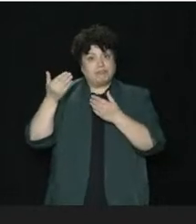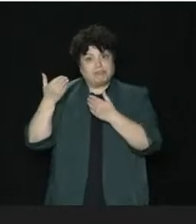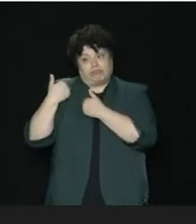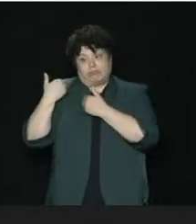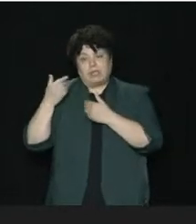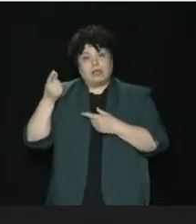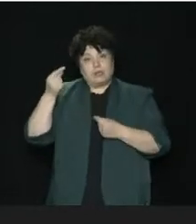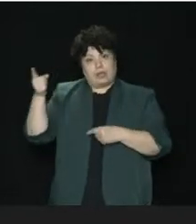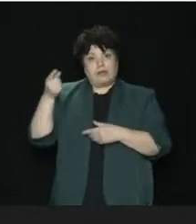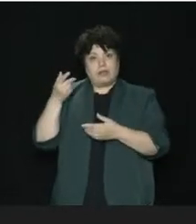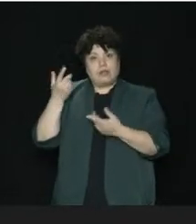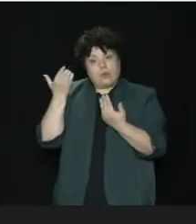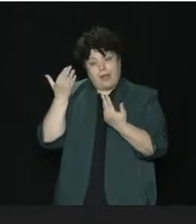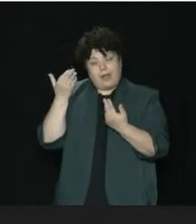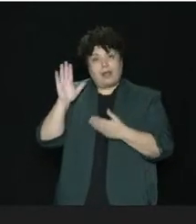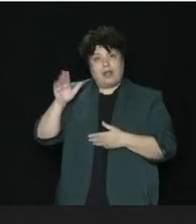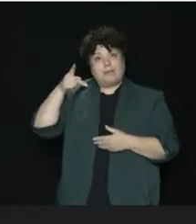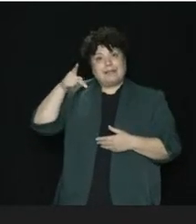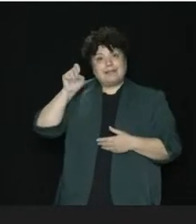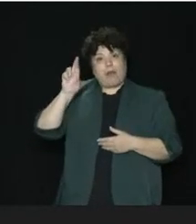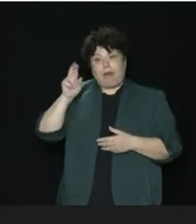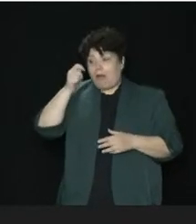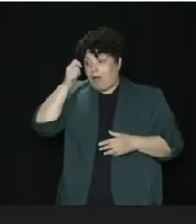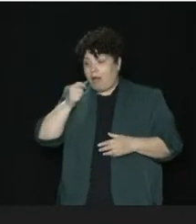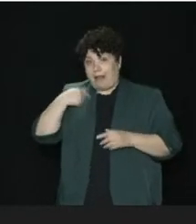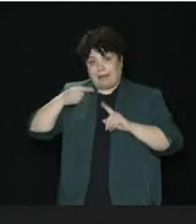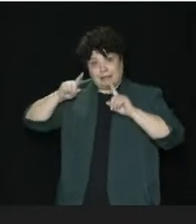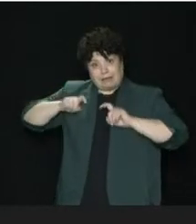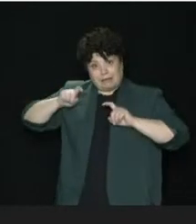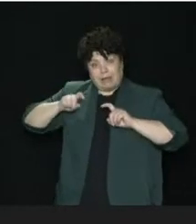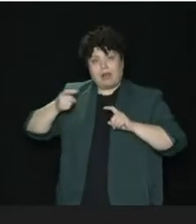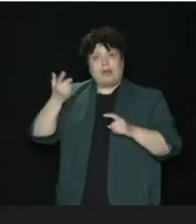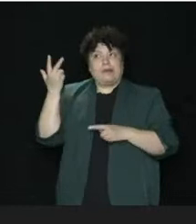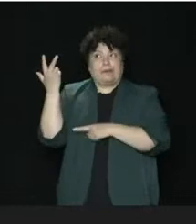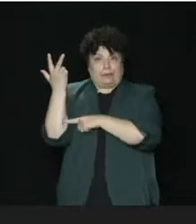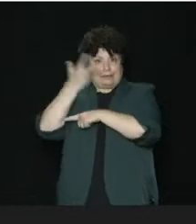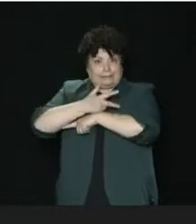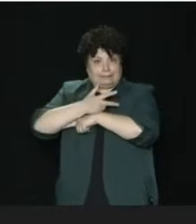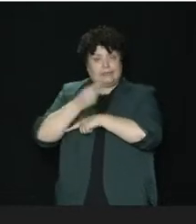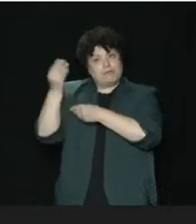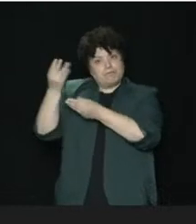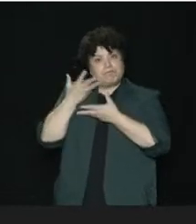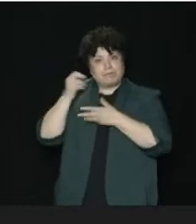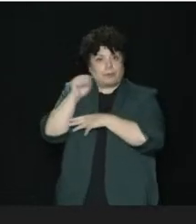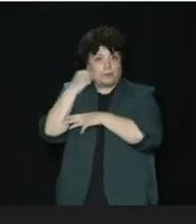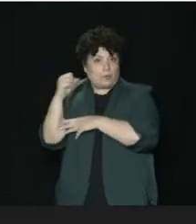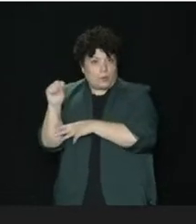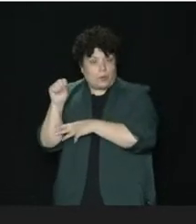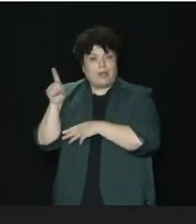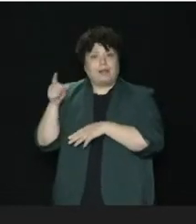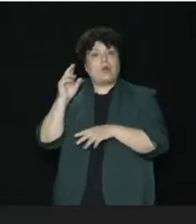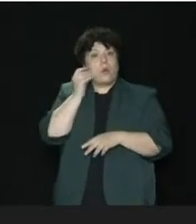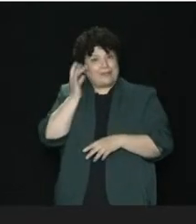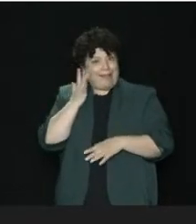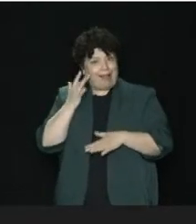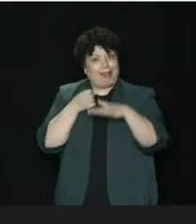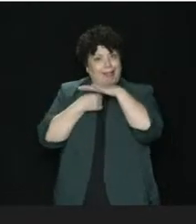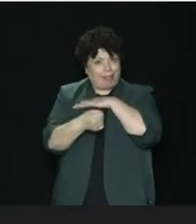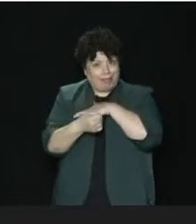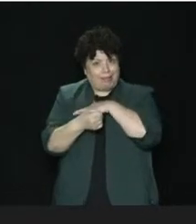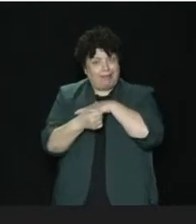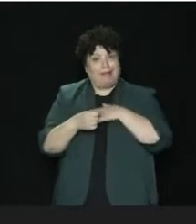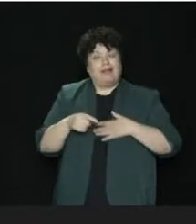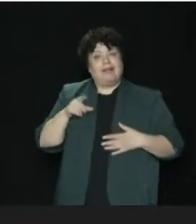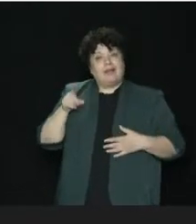on-arrival PCR test. These are all ways of putting in multiple levels and multiple